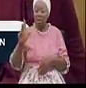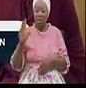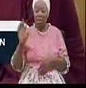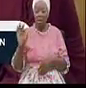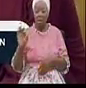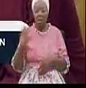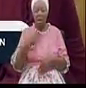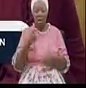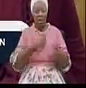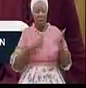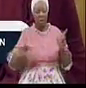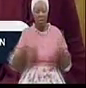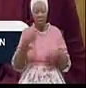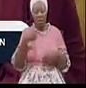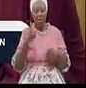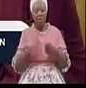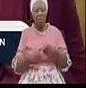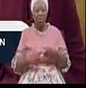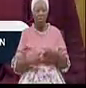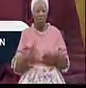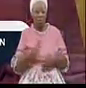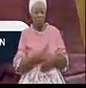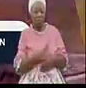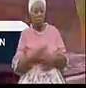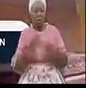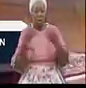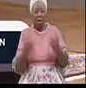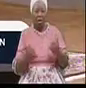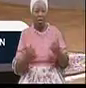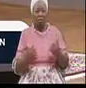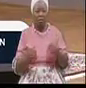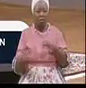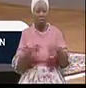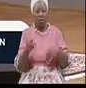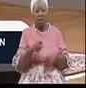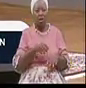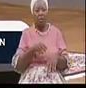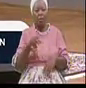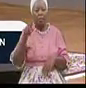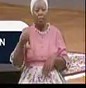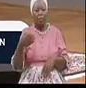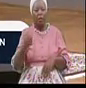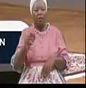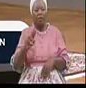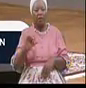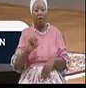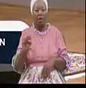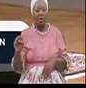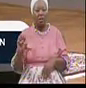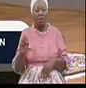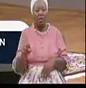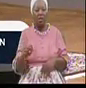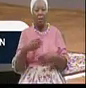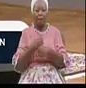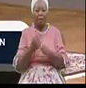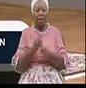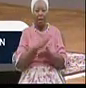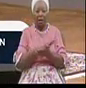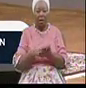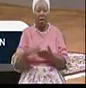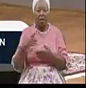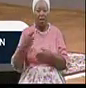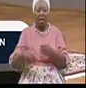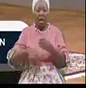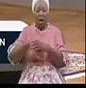unto him, now do ye Pharisees make clean the outside of